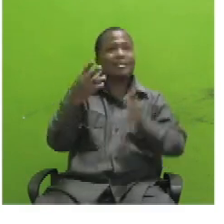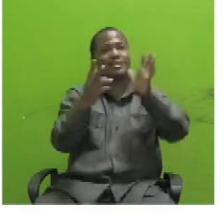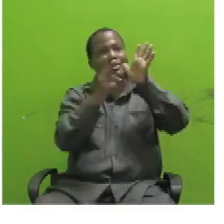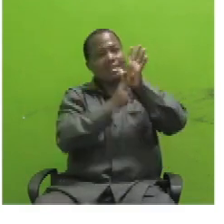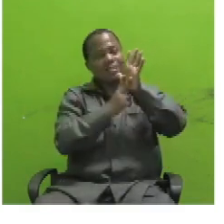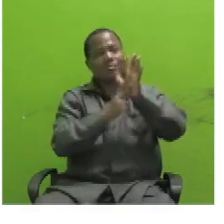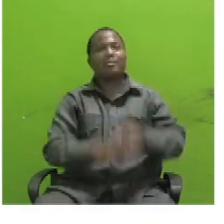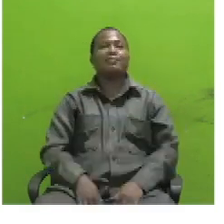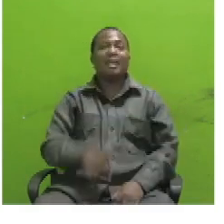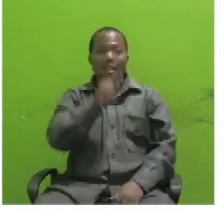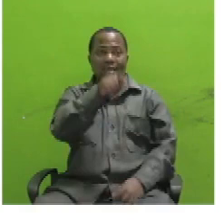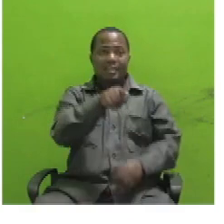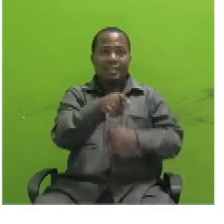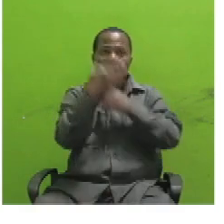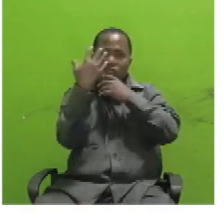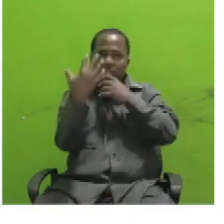7:05. It is